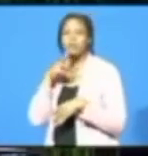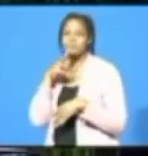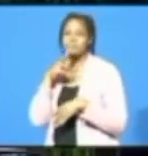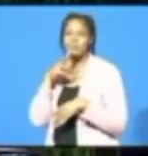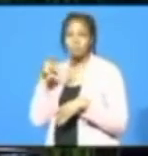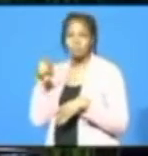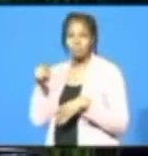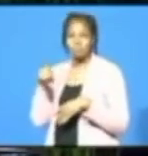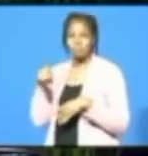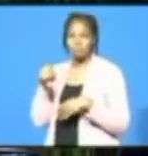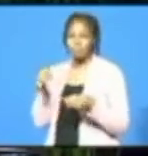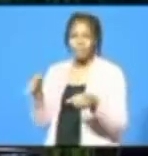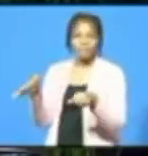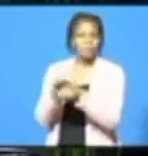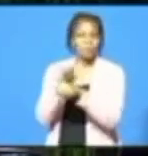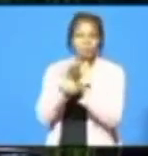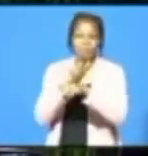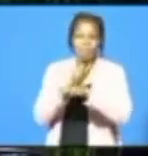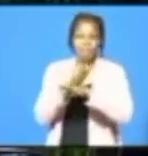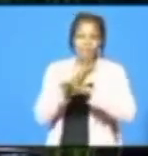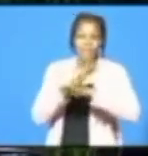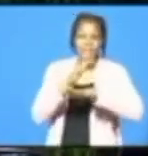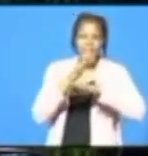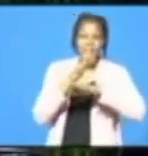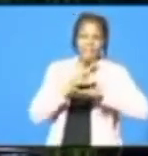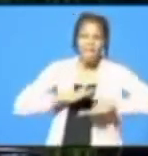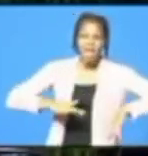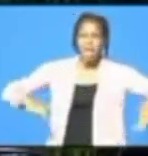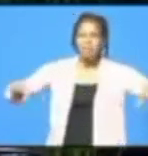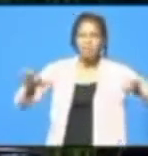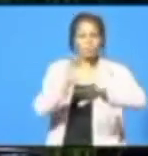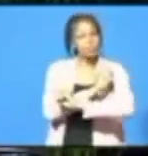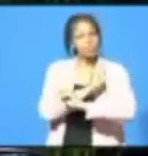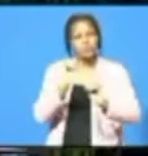entire land was fruitless